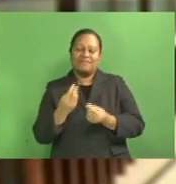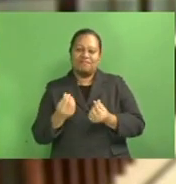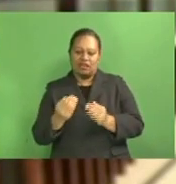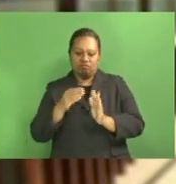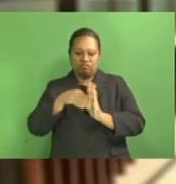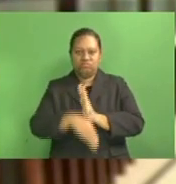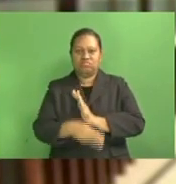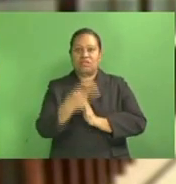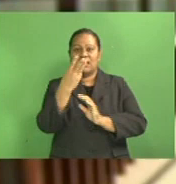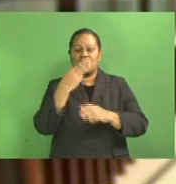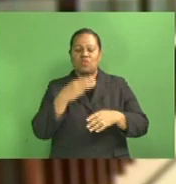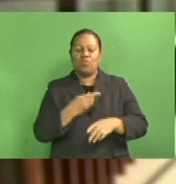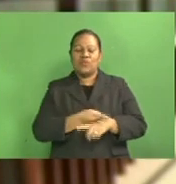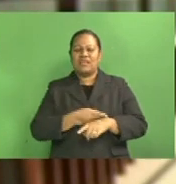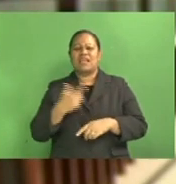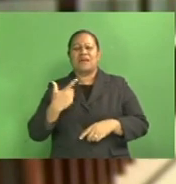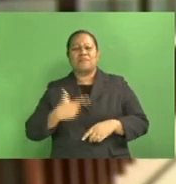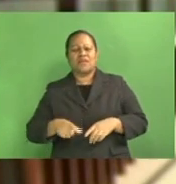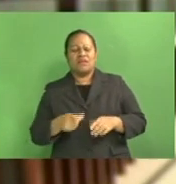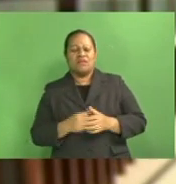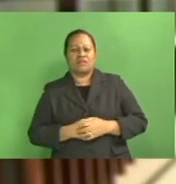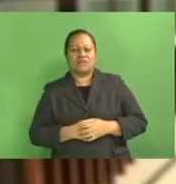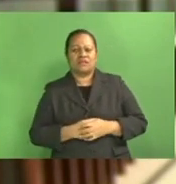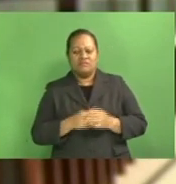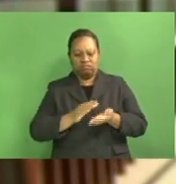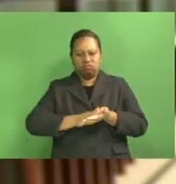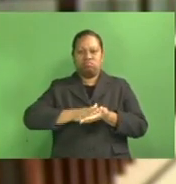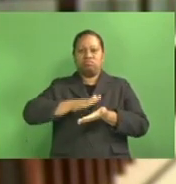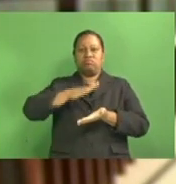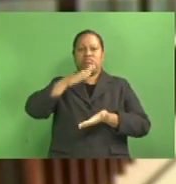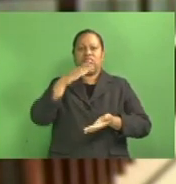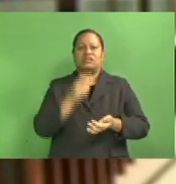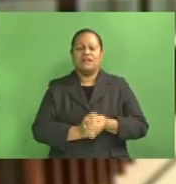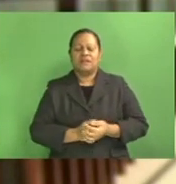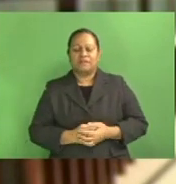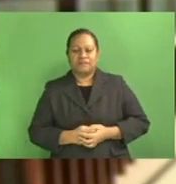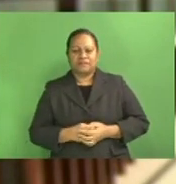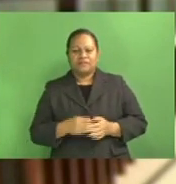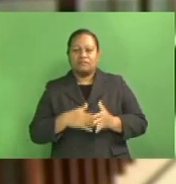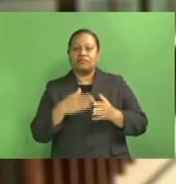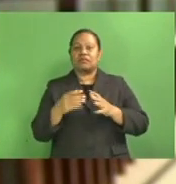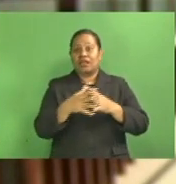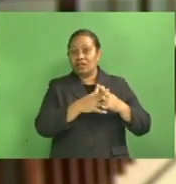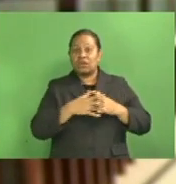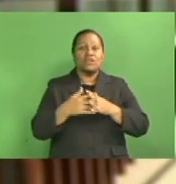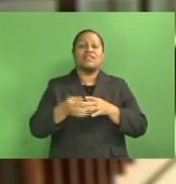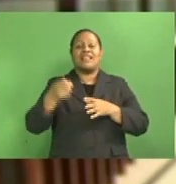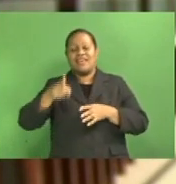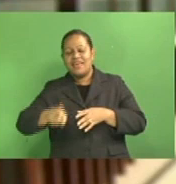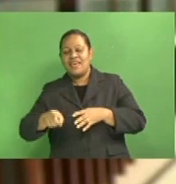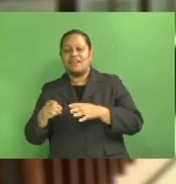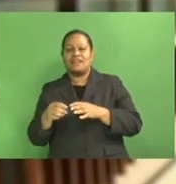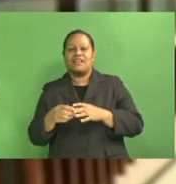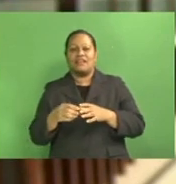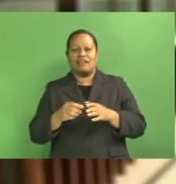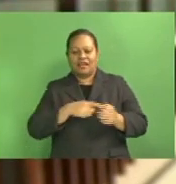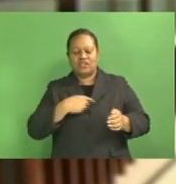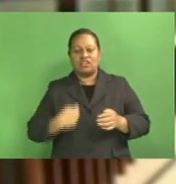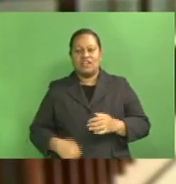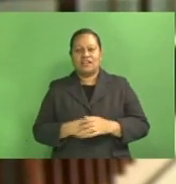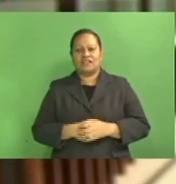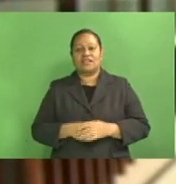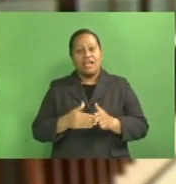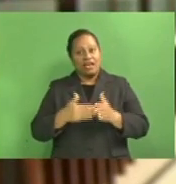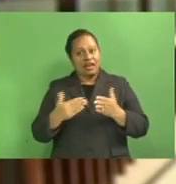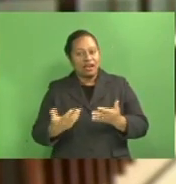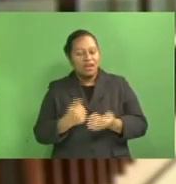3 weeks, mainly affected by a steady increase in diplomatic friction between the US and China. The euro is expected to